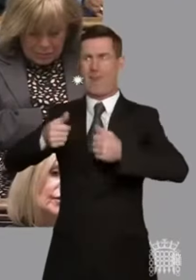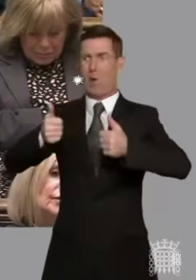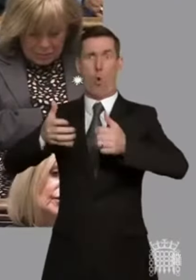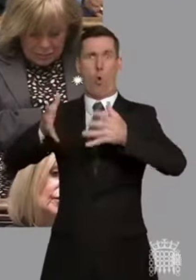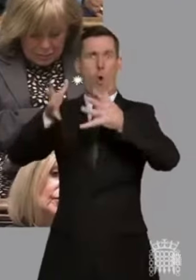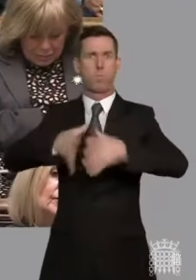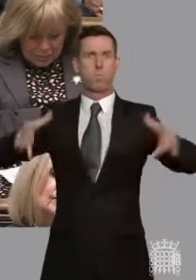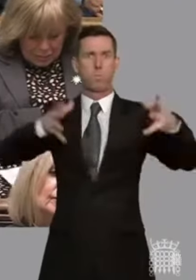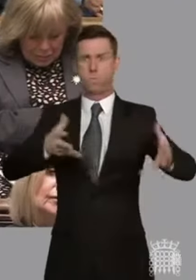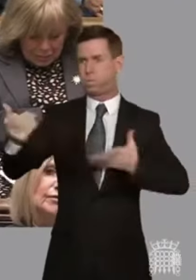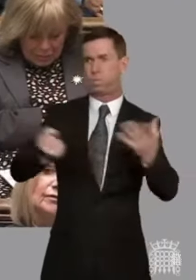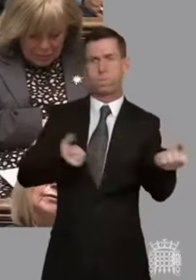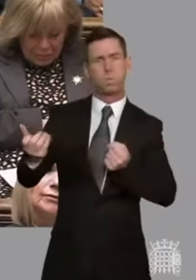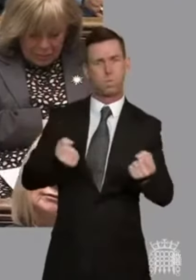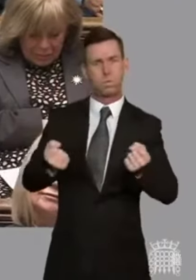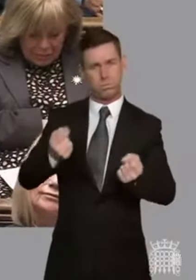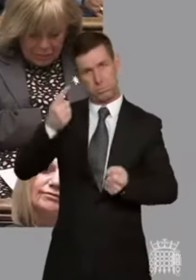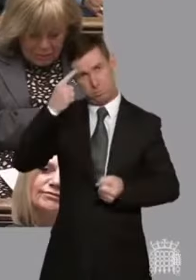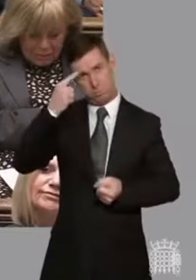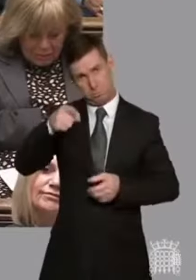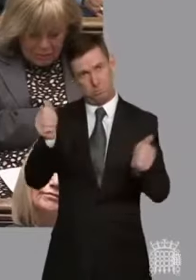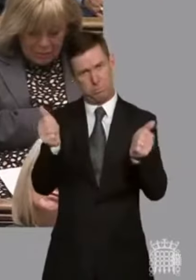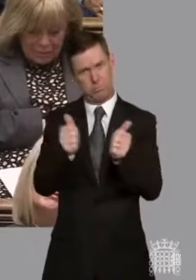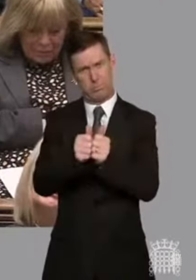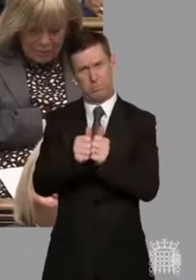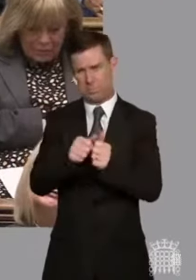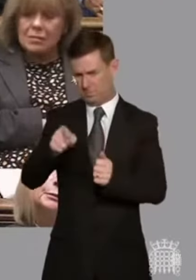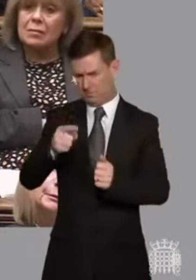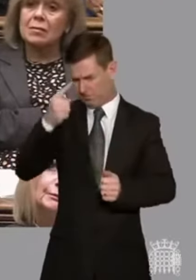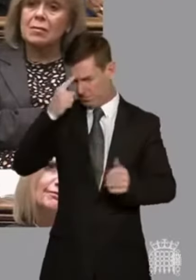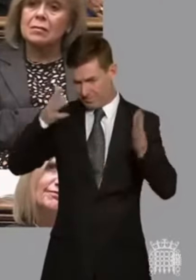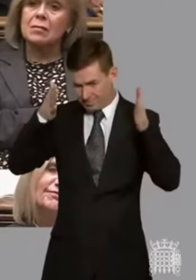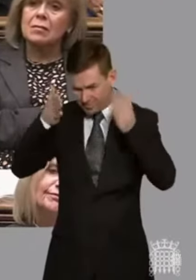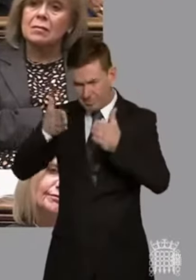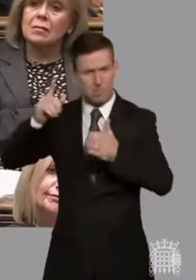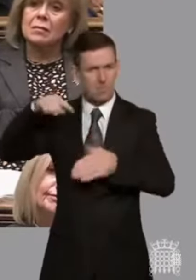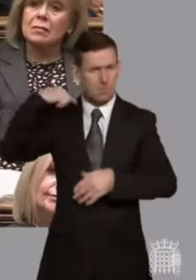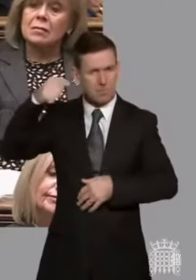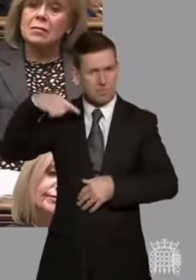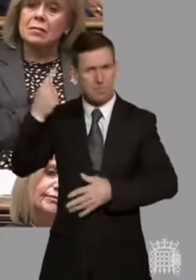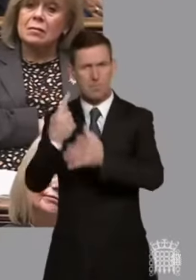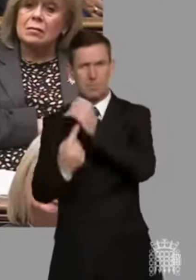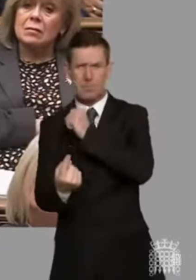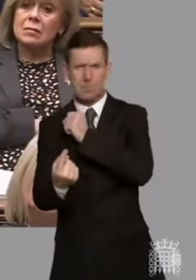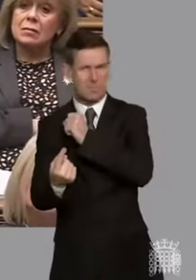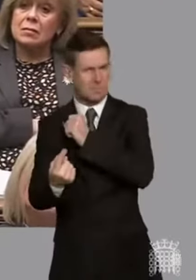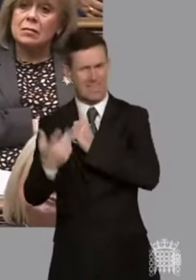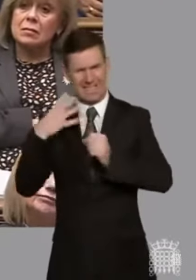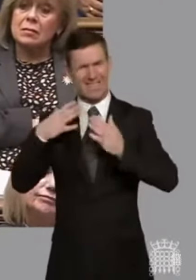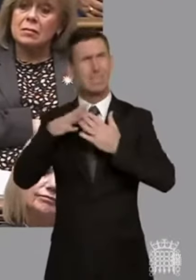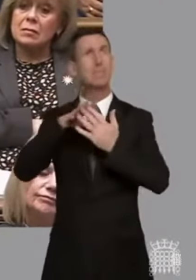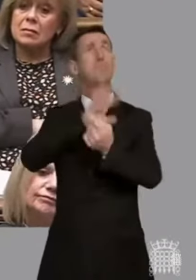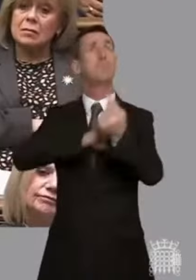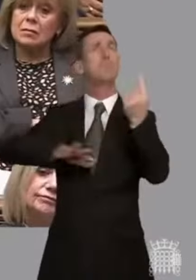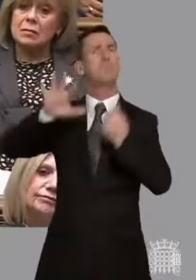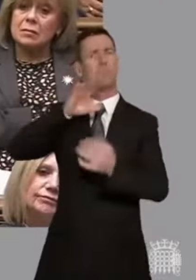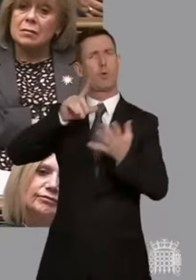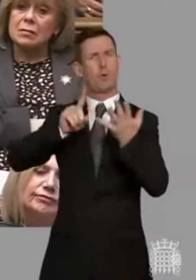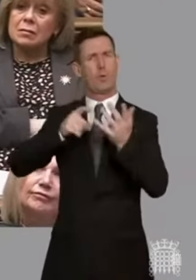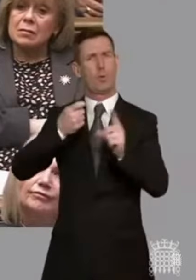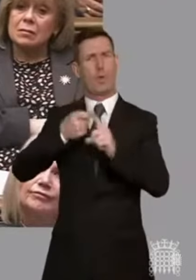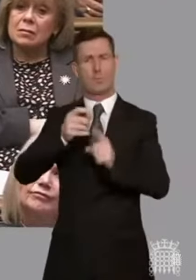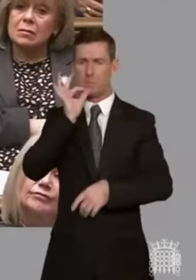the UK? And will he therefore agree to ask the relevant minister to meet with me and other Glasgow MPs and with the Chamber of